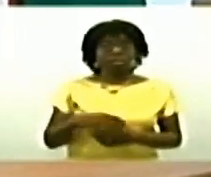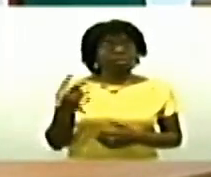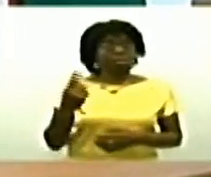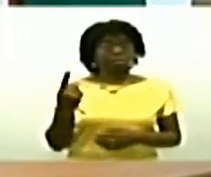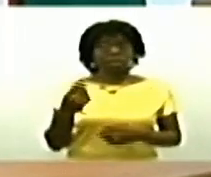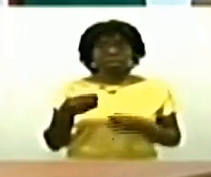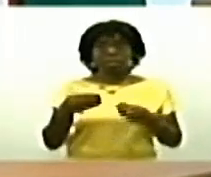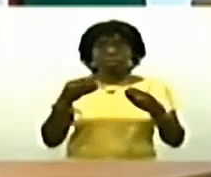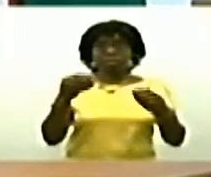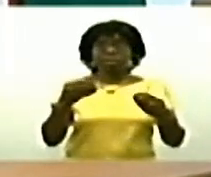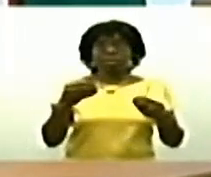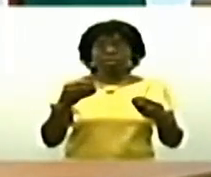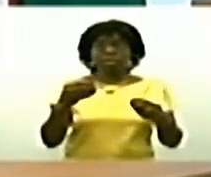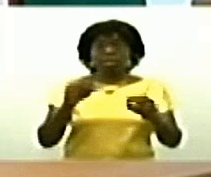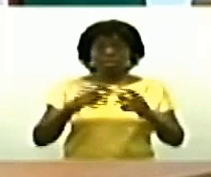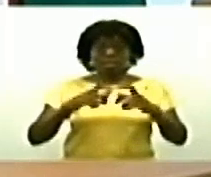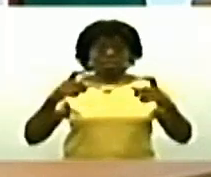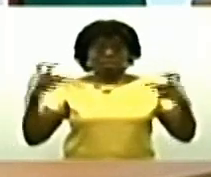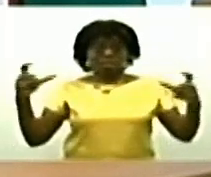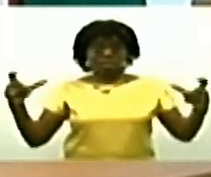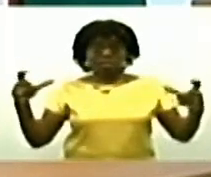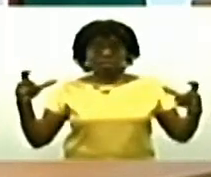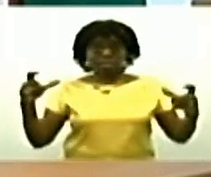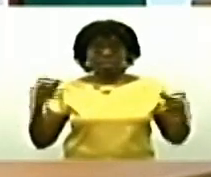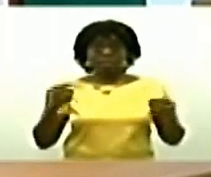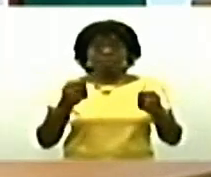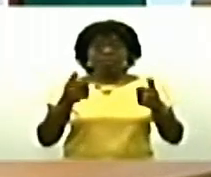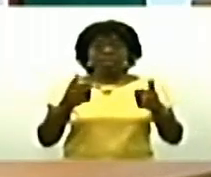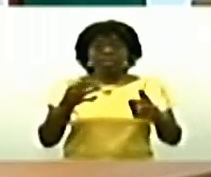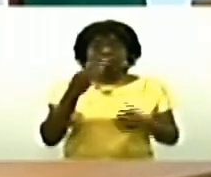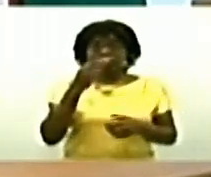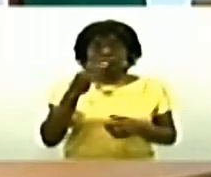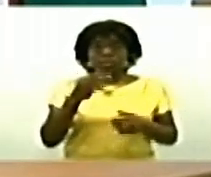Somebody erects one of the largest fast